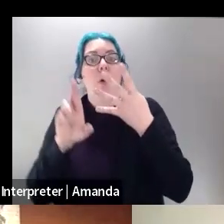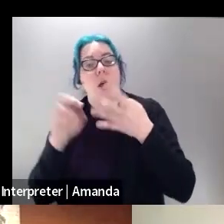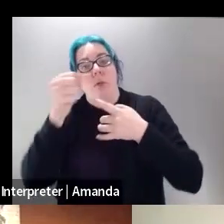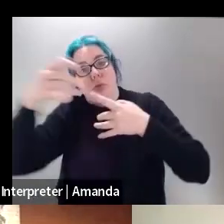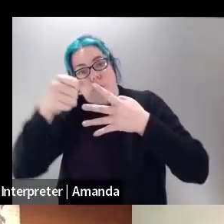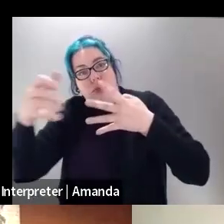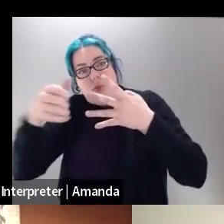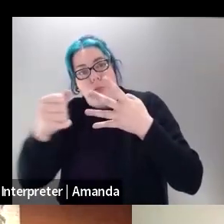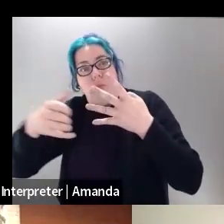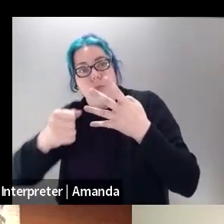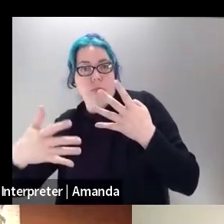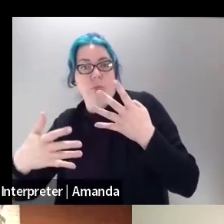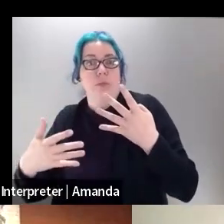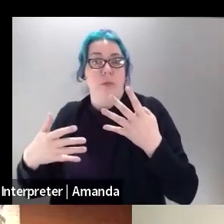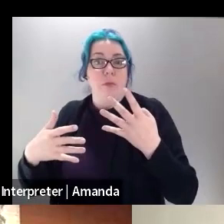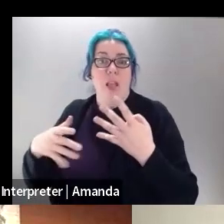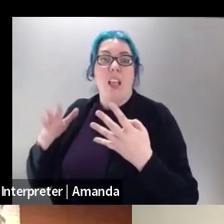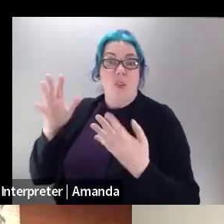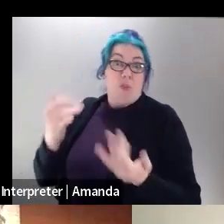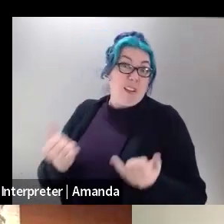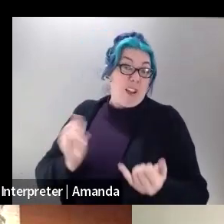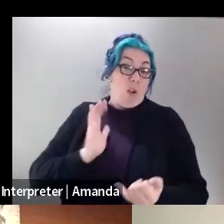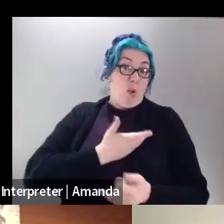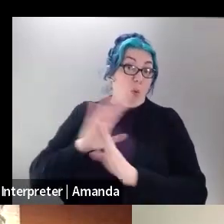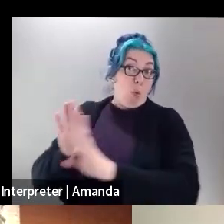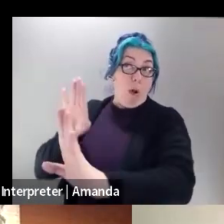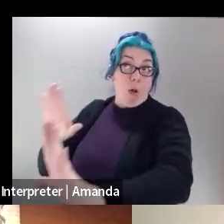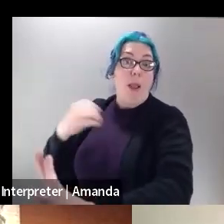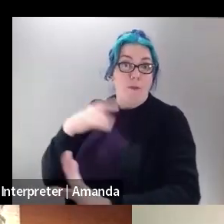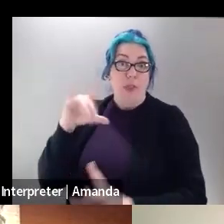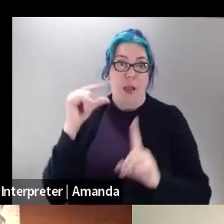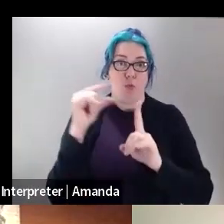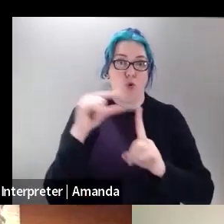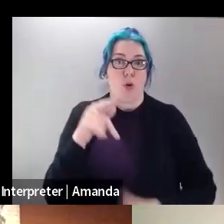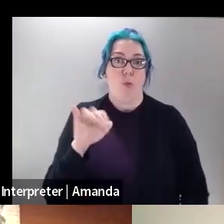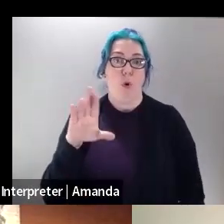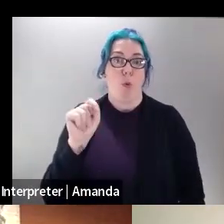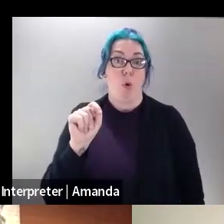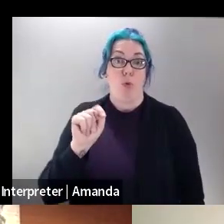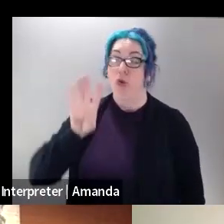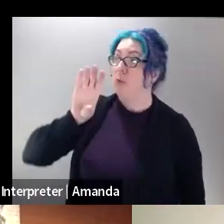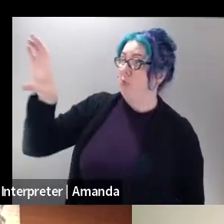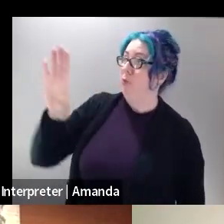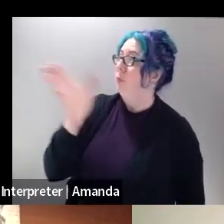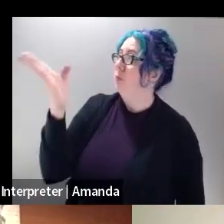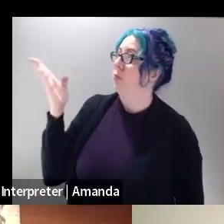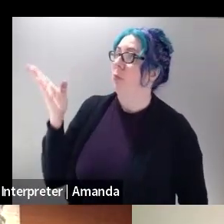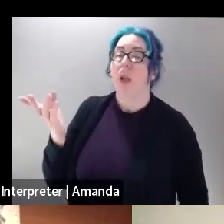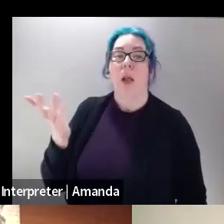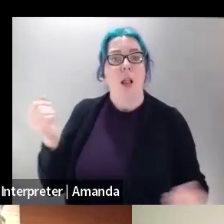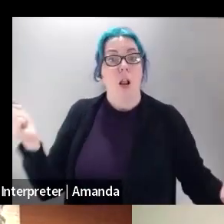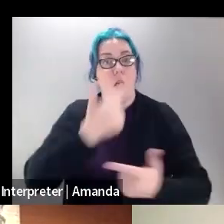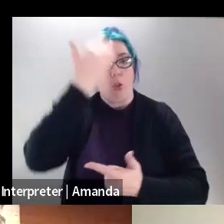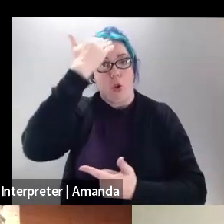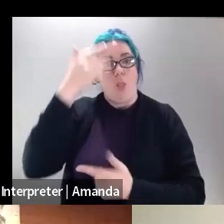And I don't know if it is more effective or less effective, but it is what felt right in the moment for this group of people, to